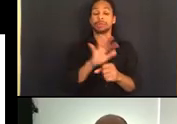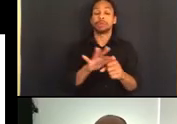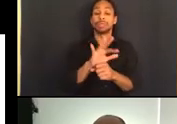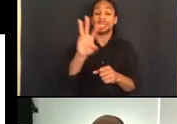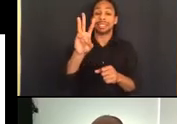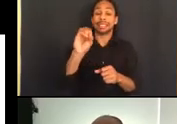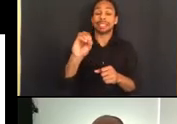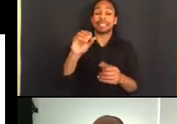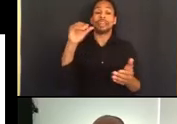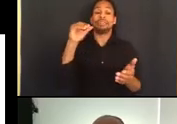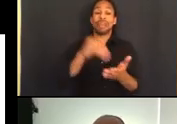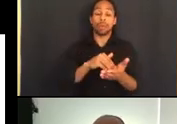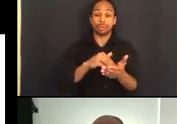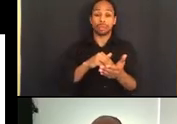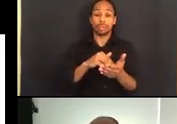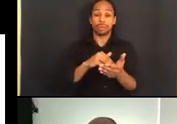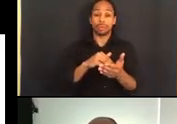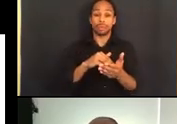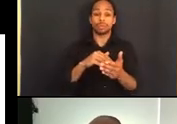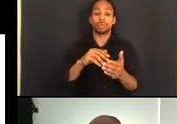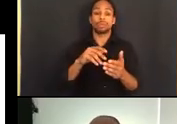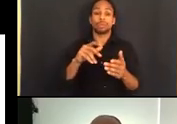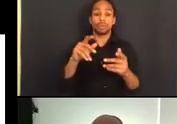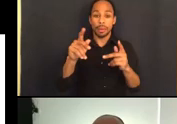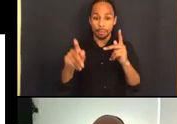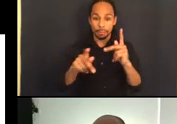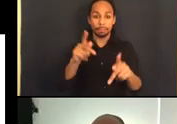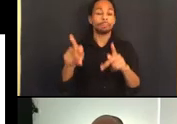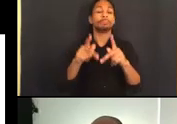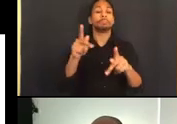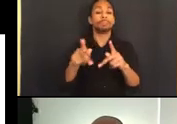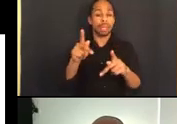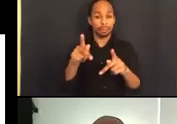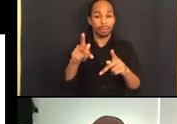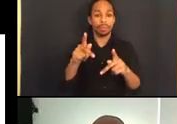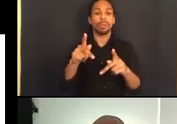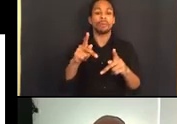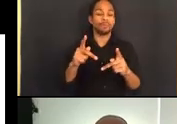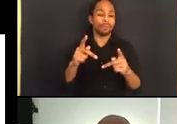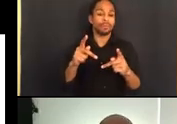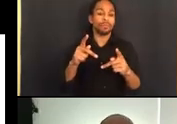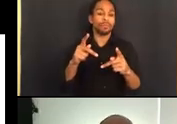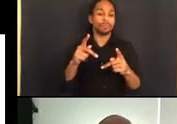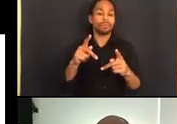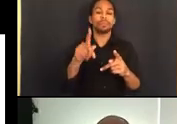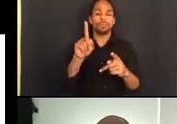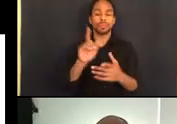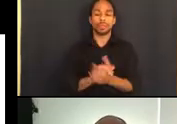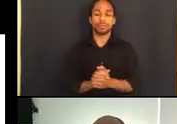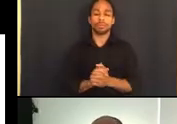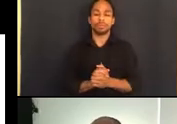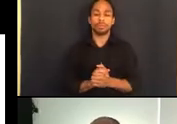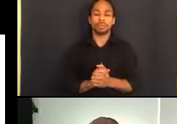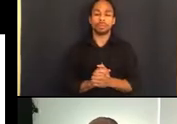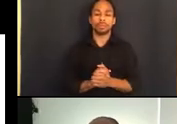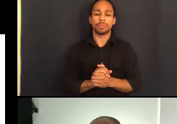been returned to Mexico to await their court dates, which is placing them in increasingly vulnerable conditions. A study from UC San